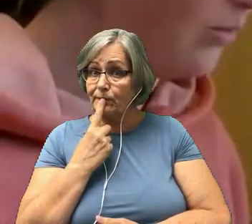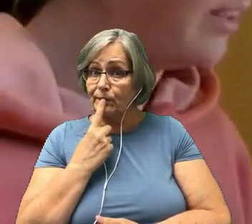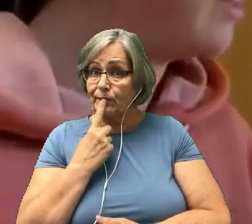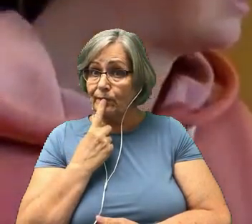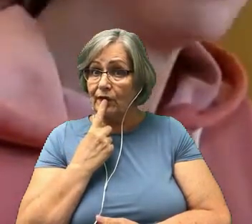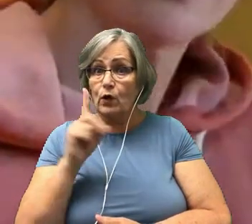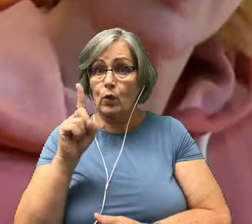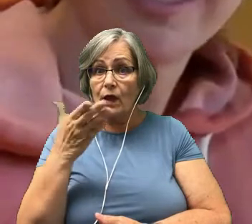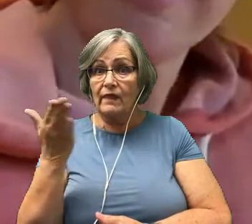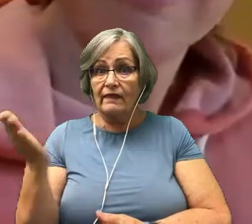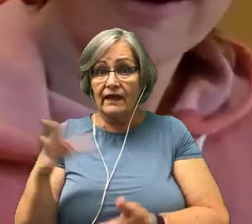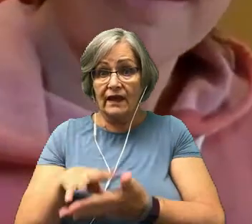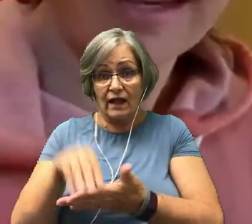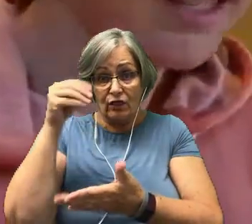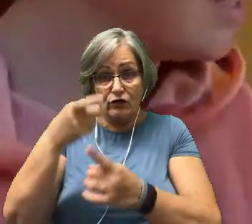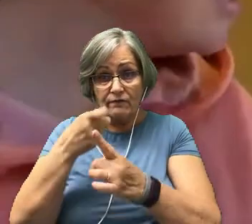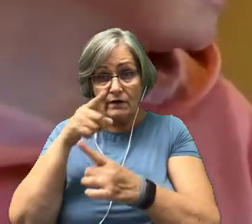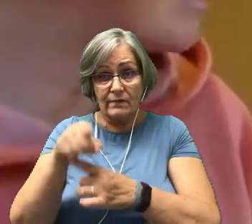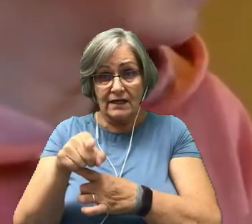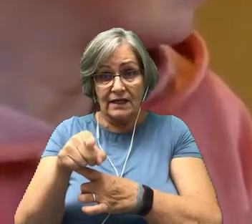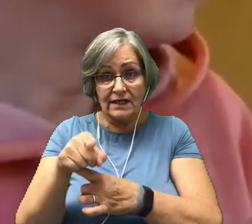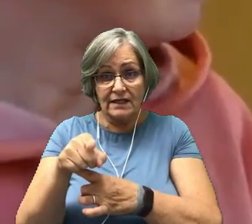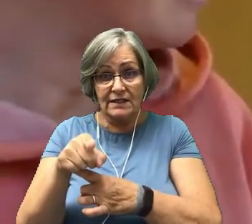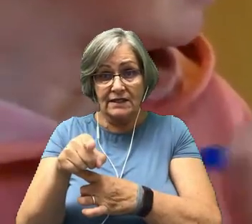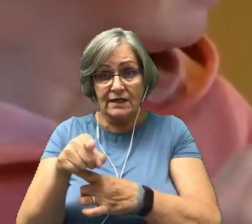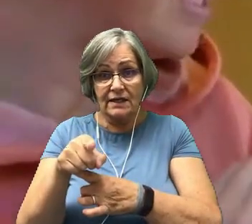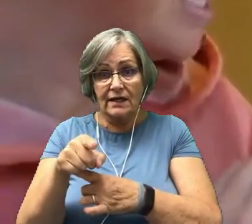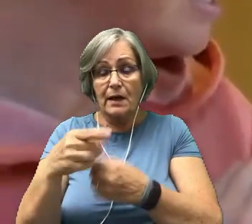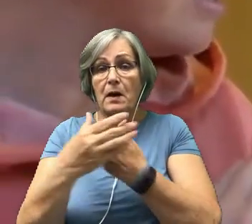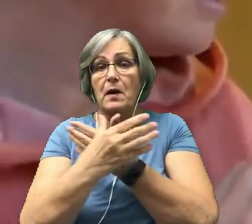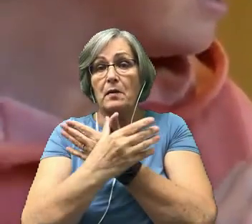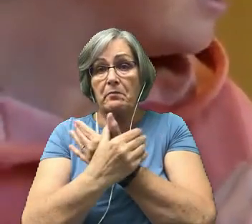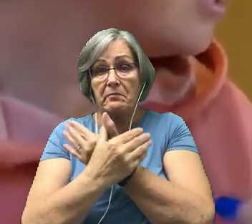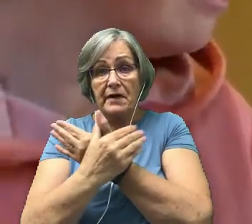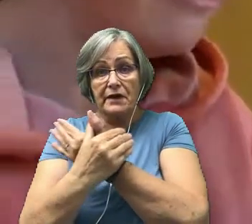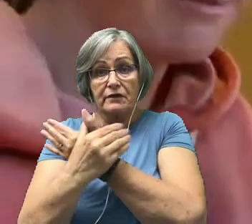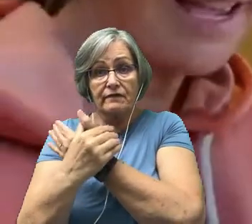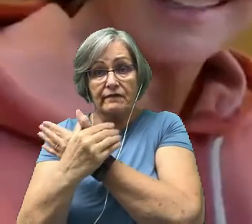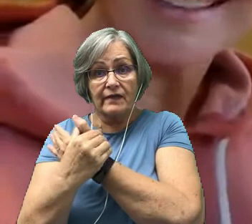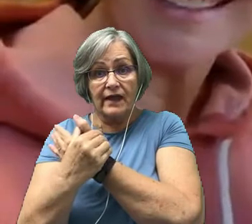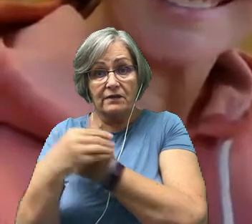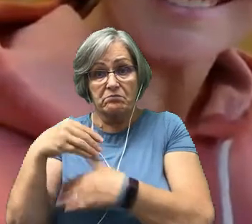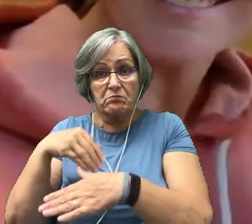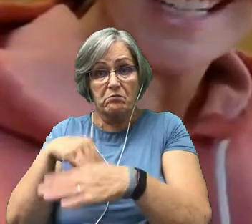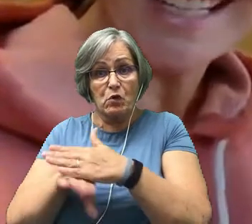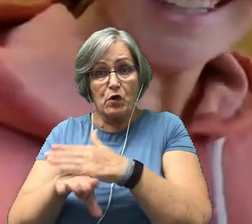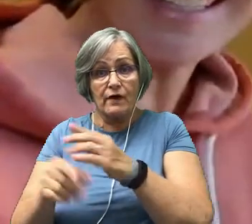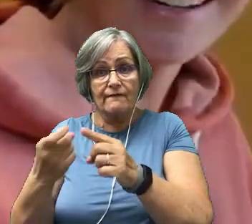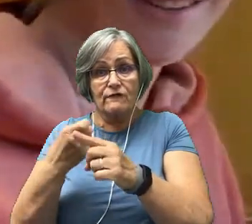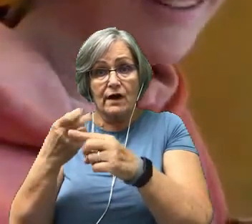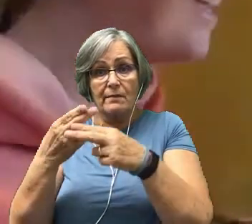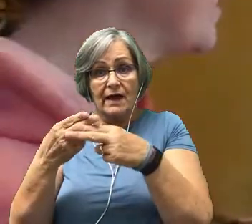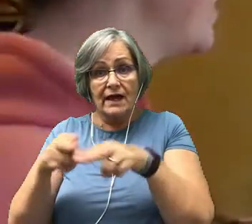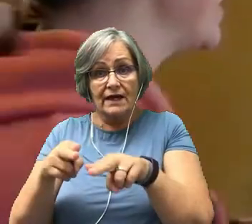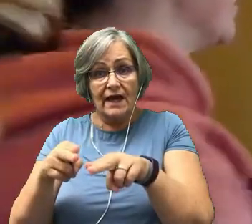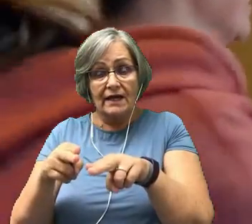Well, one thing I took away from this is that butterflies come from eggs, right? They start out